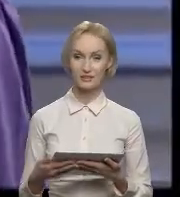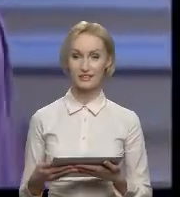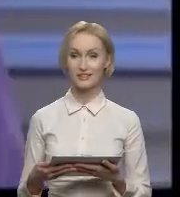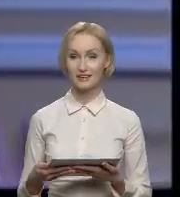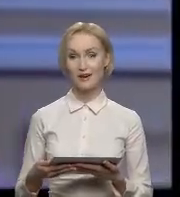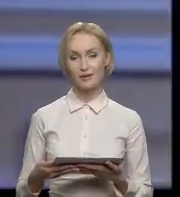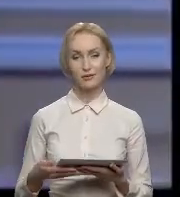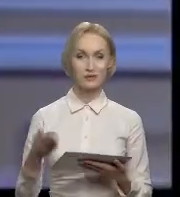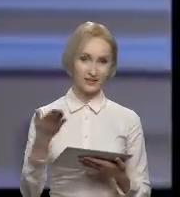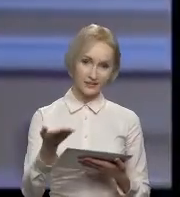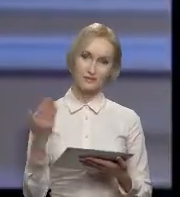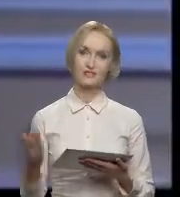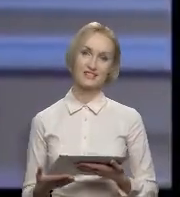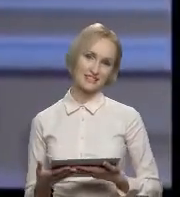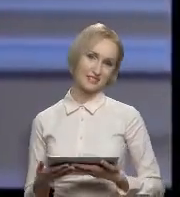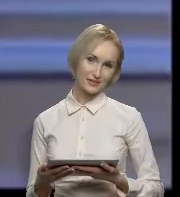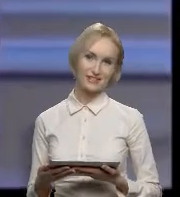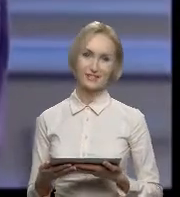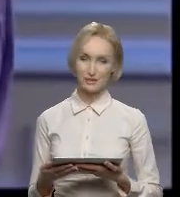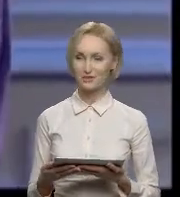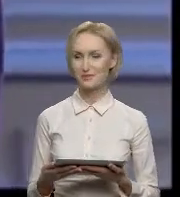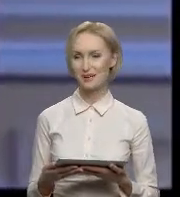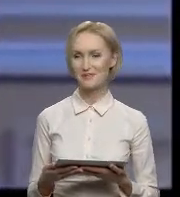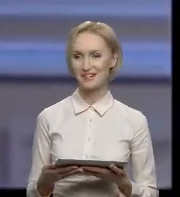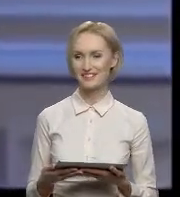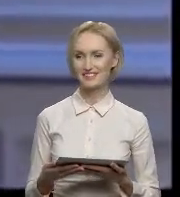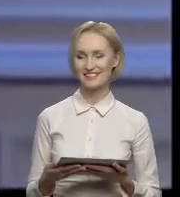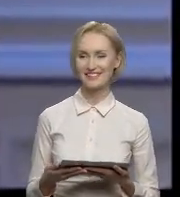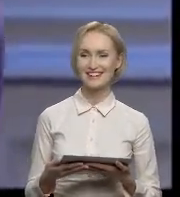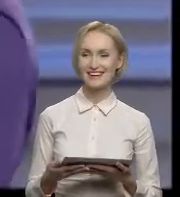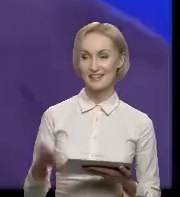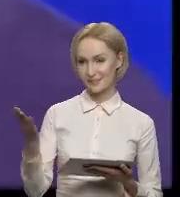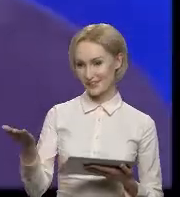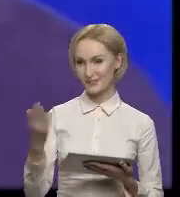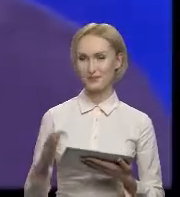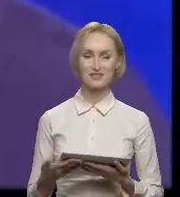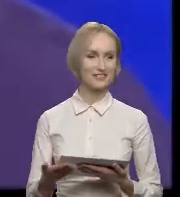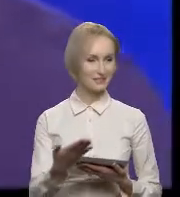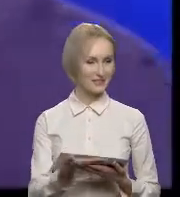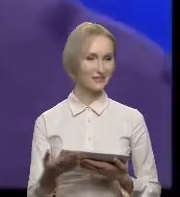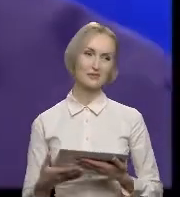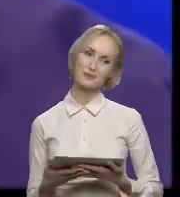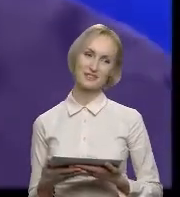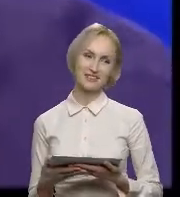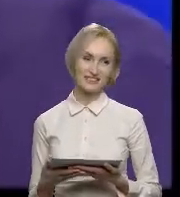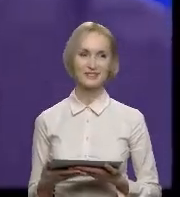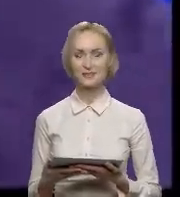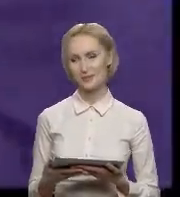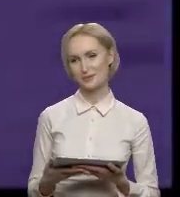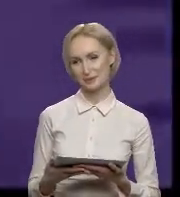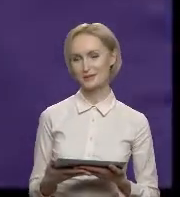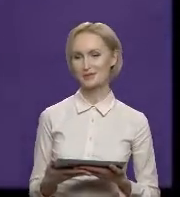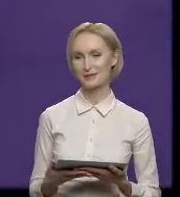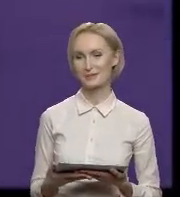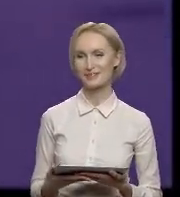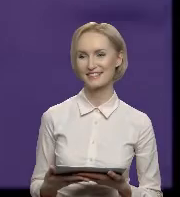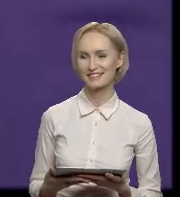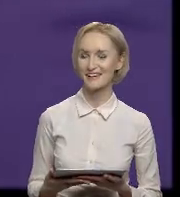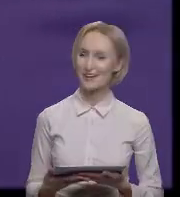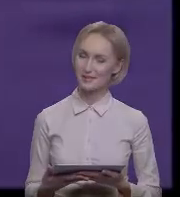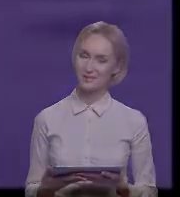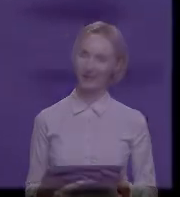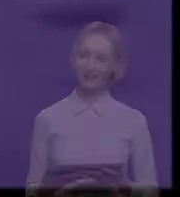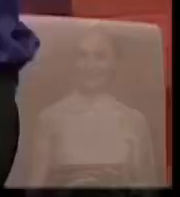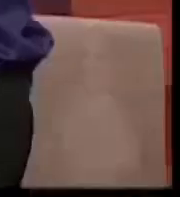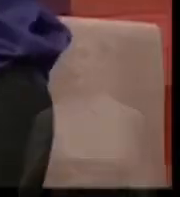She could not sleep in my mother's house. My mama don't even like her. Is that? Wait a minute, what's wrong with a